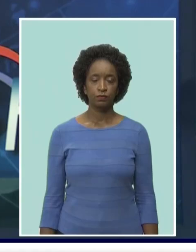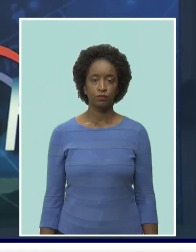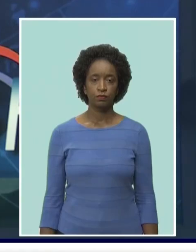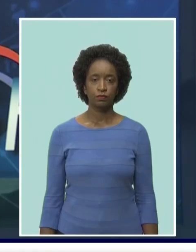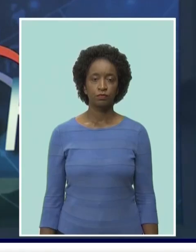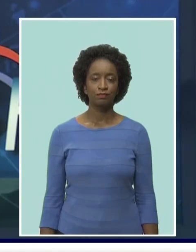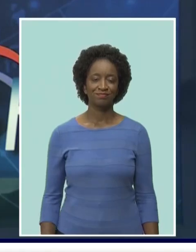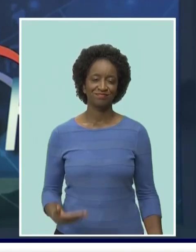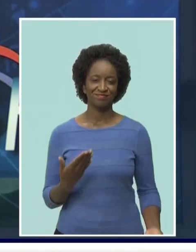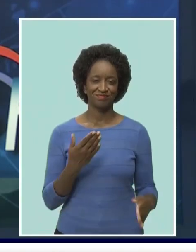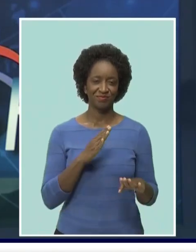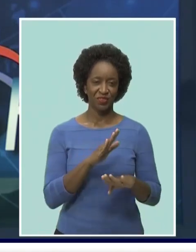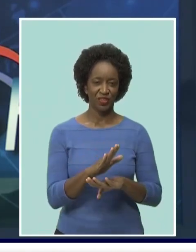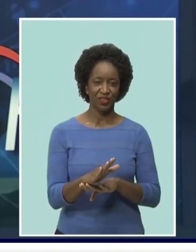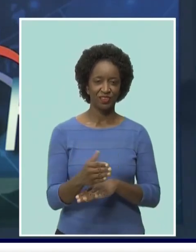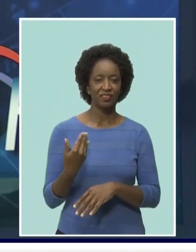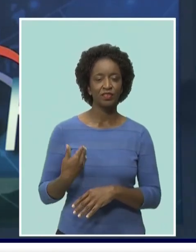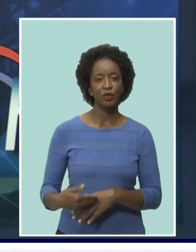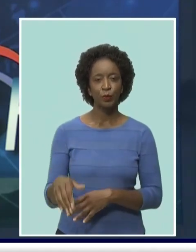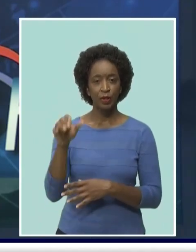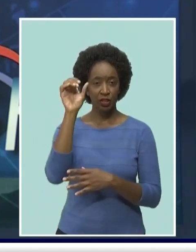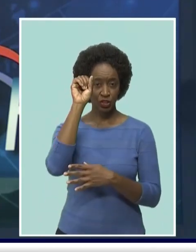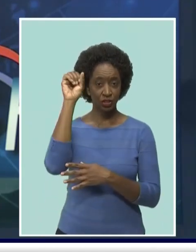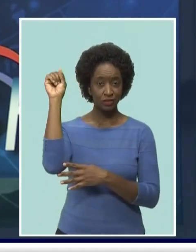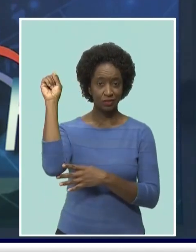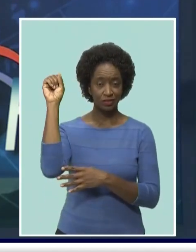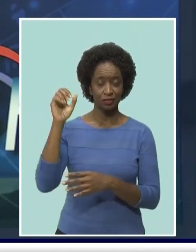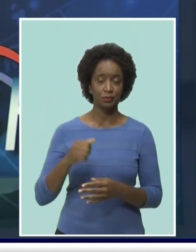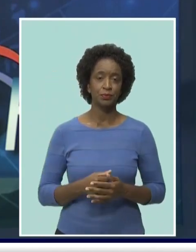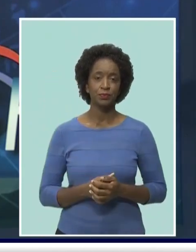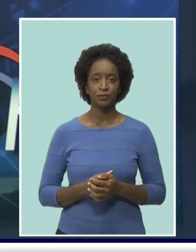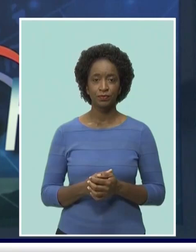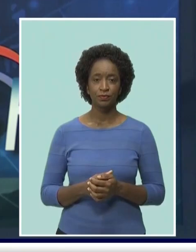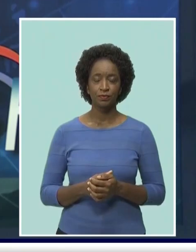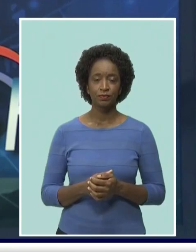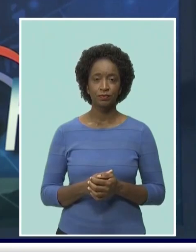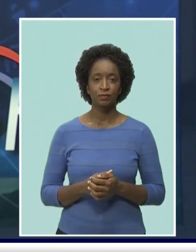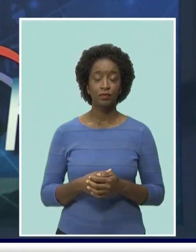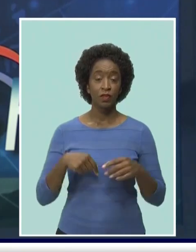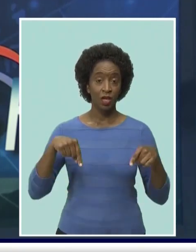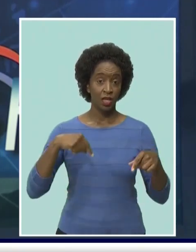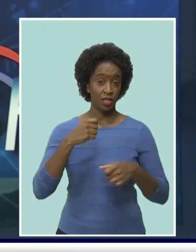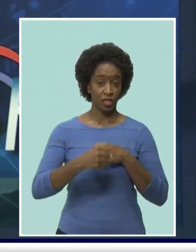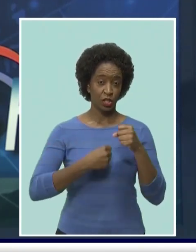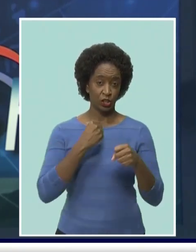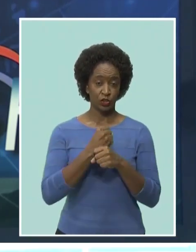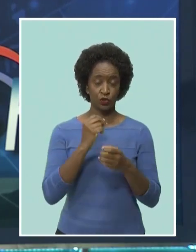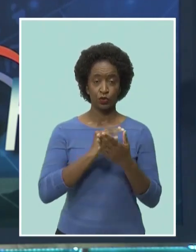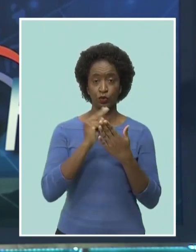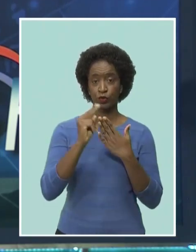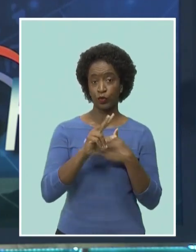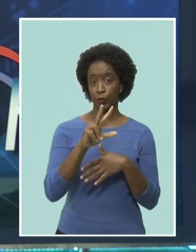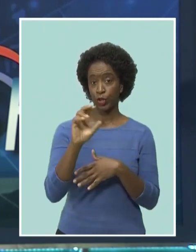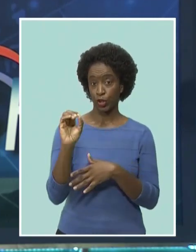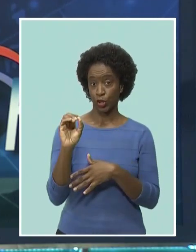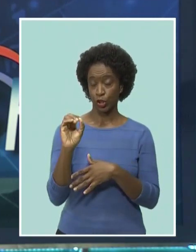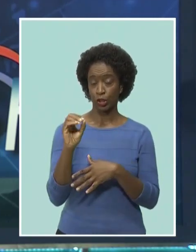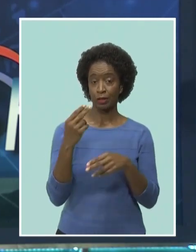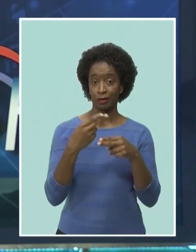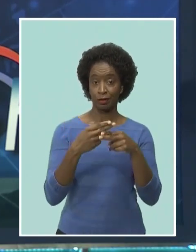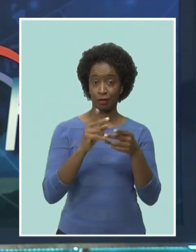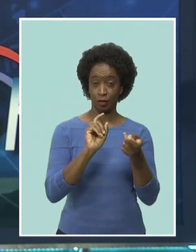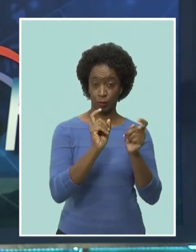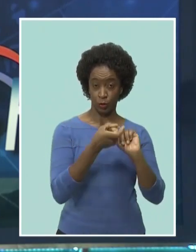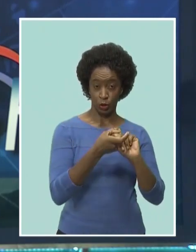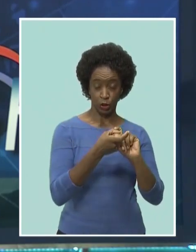A pleasant good night to you. I'm Shane Seeley. Thank you for joining us. From this year, November 30th, will be known as Barbados